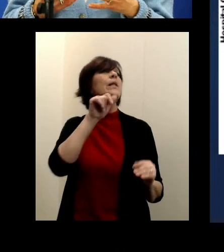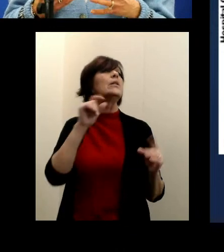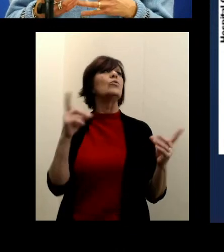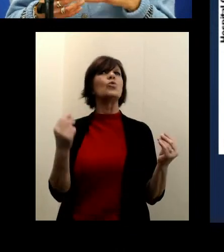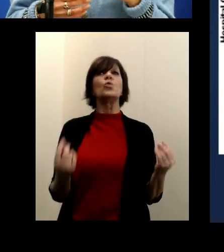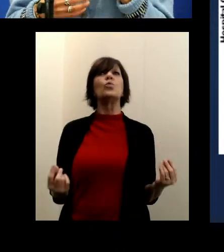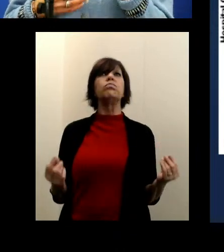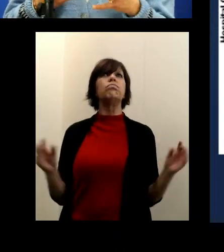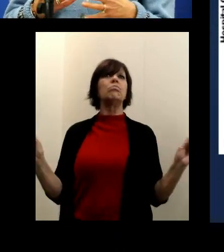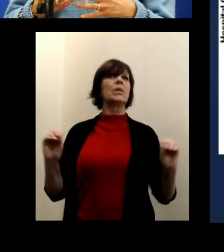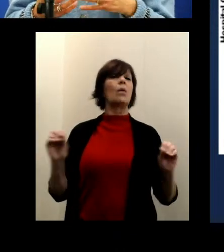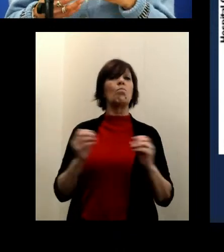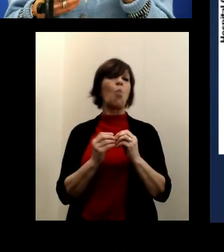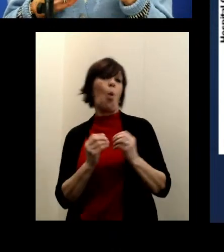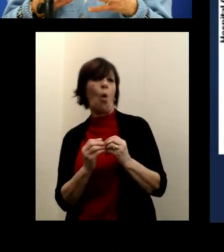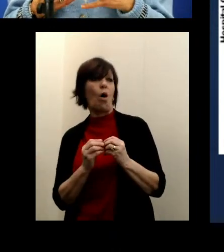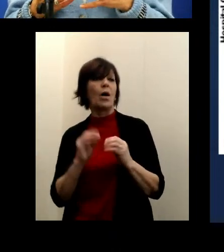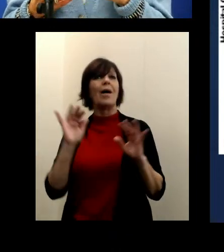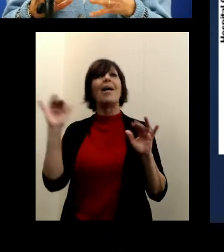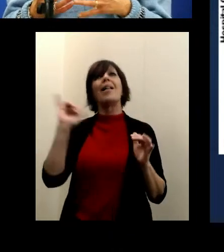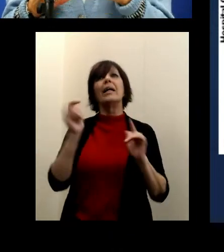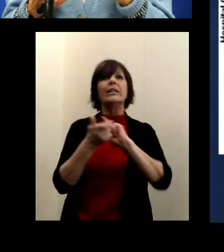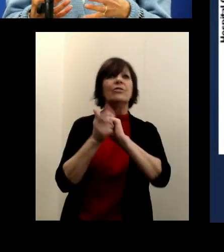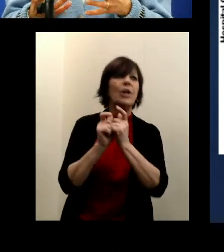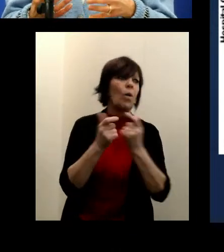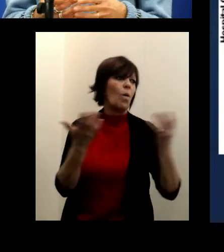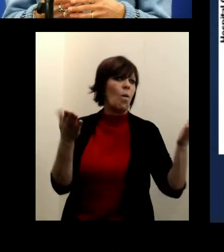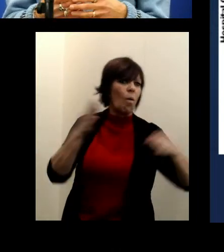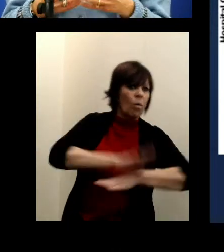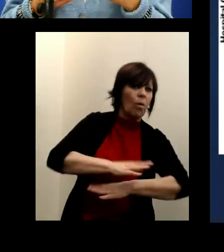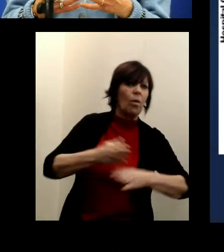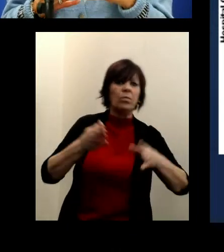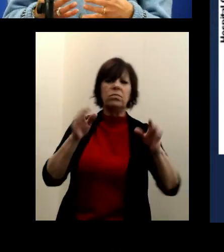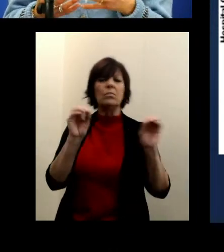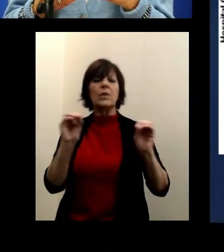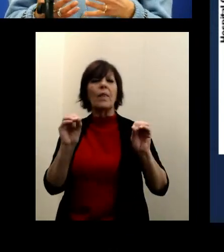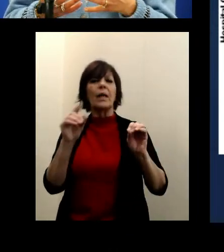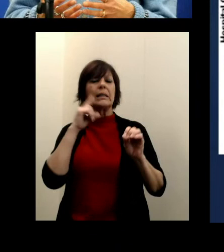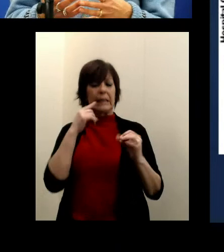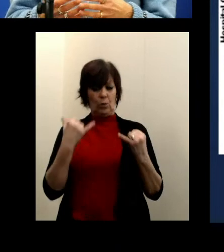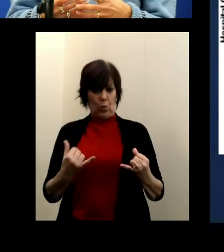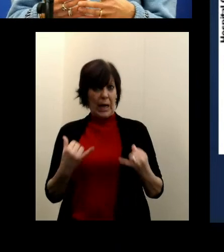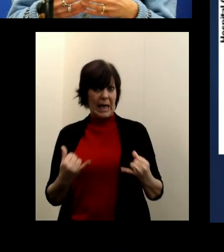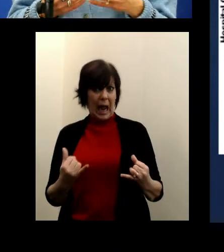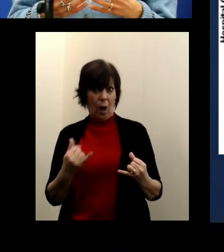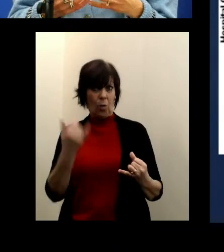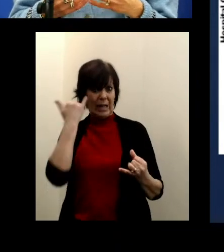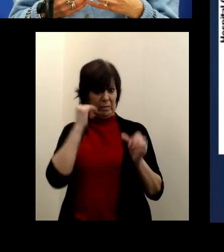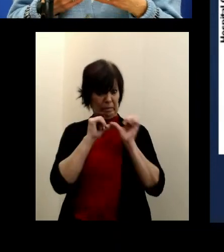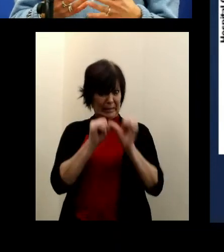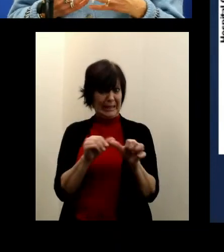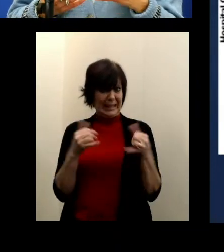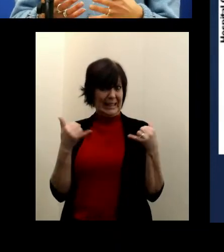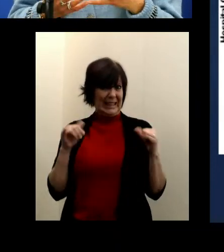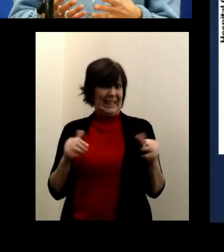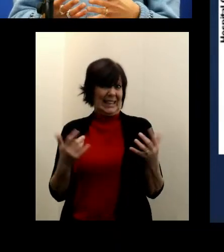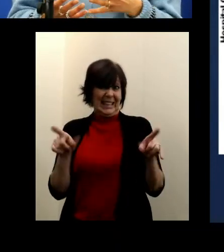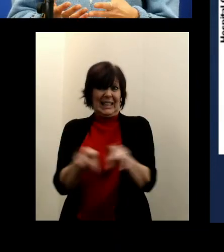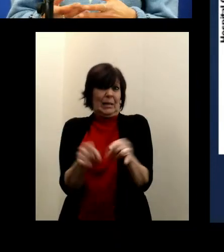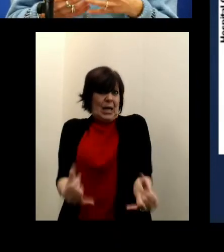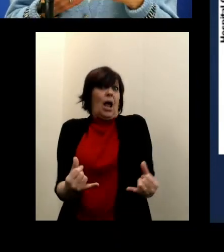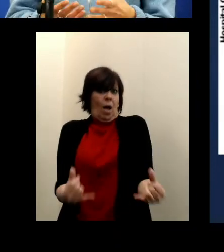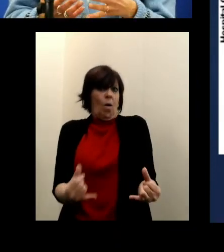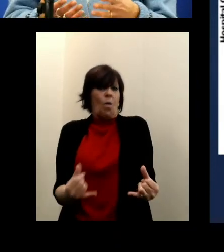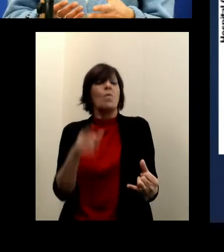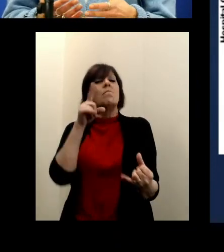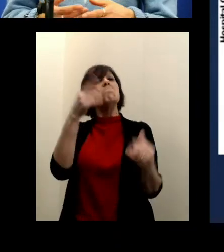no more yellow zones or orange zones or red zones. So this is what we would predict with if we just continue